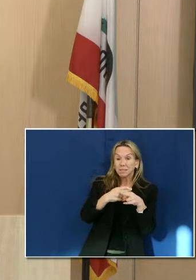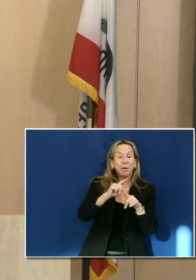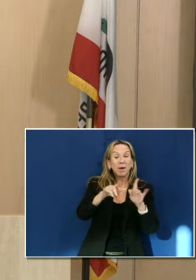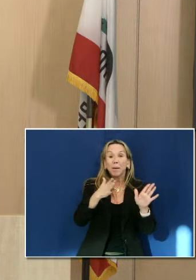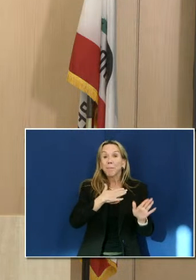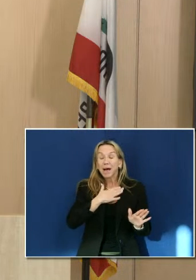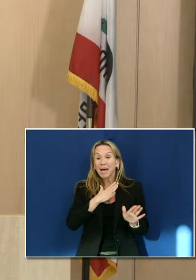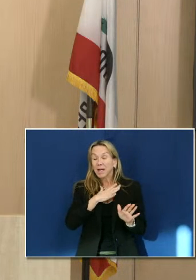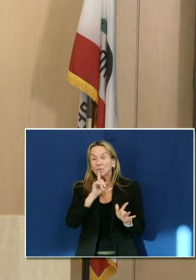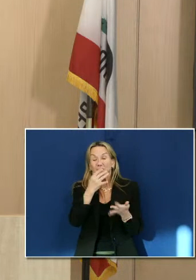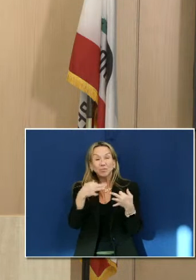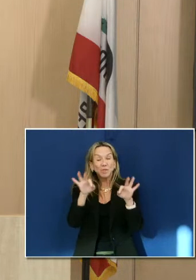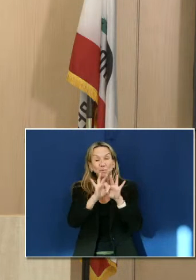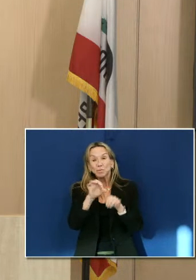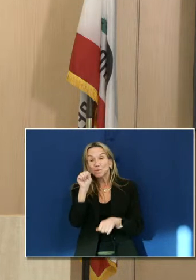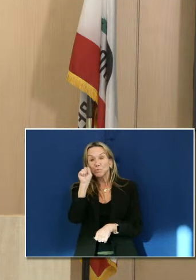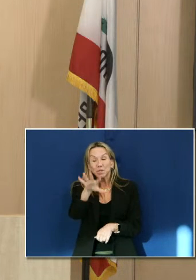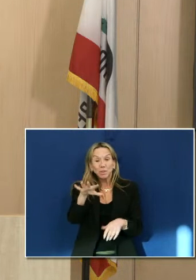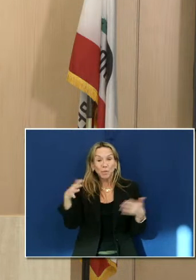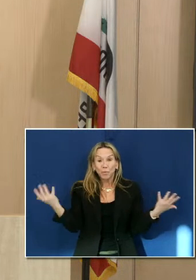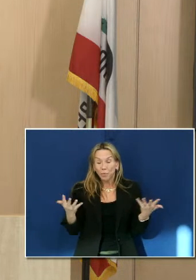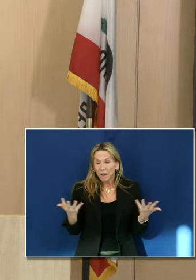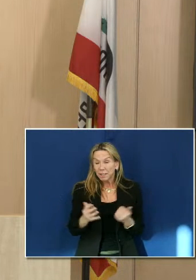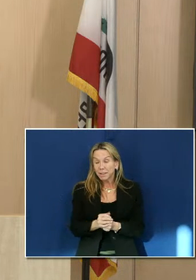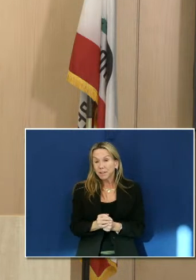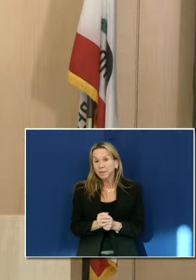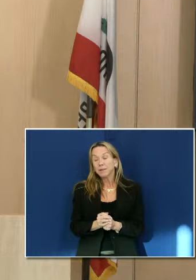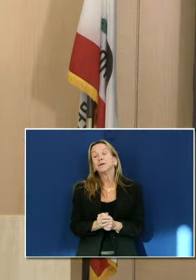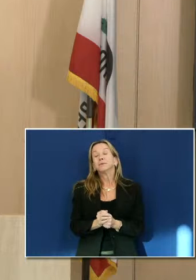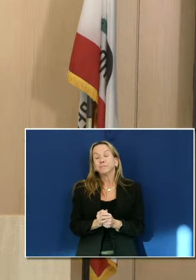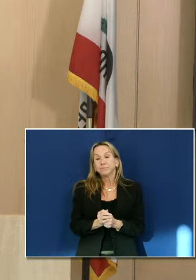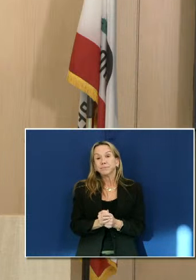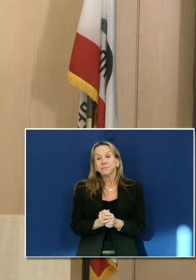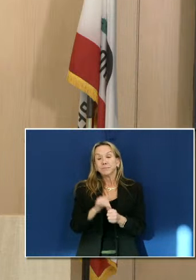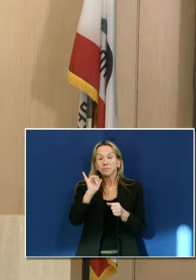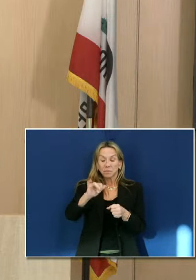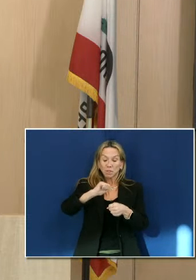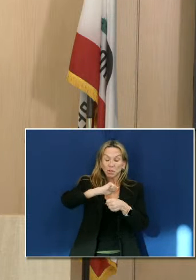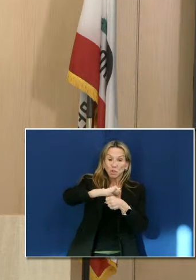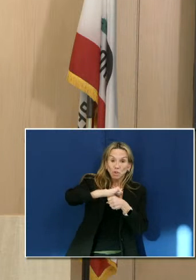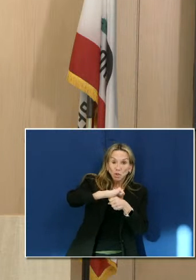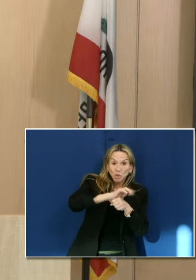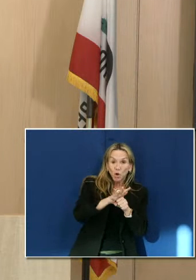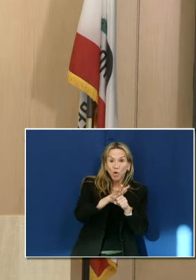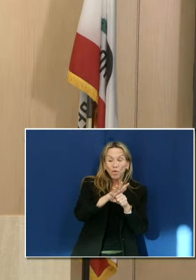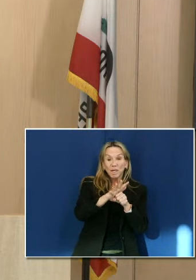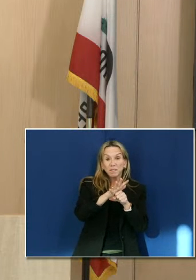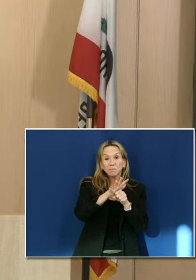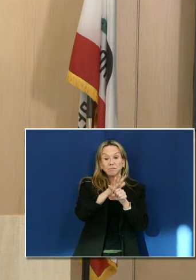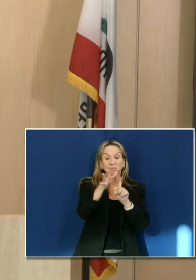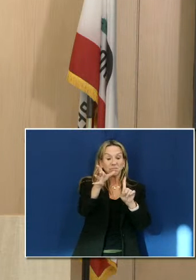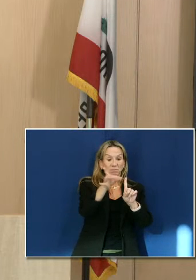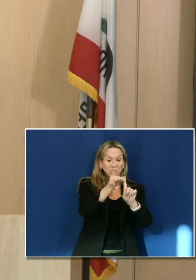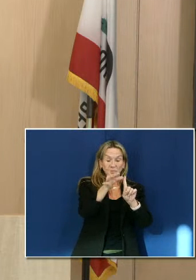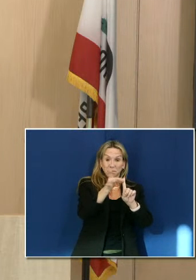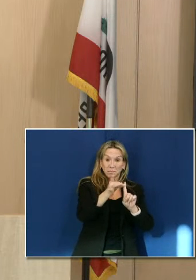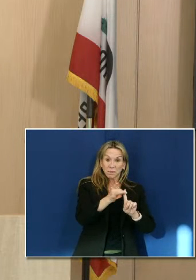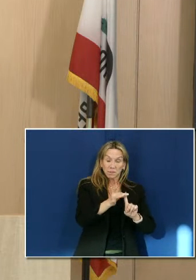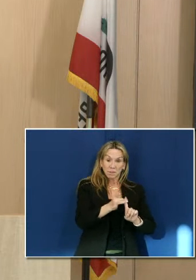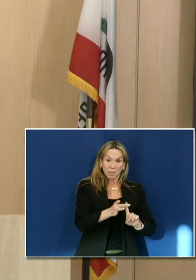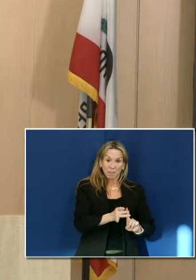this: the escalation of COVID-positive patients in this